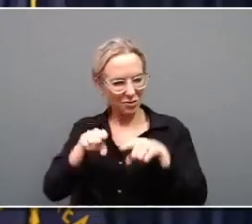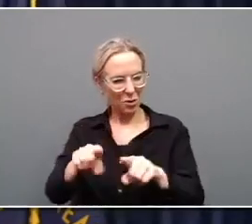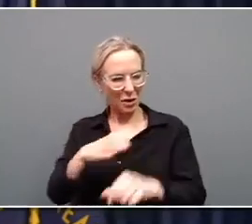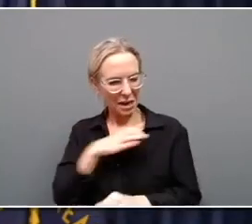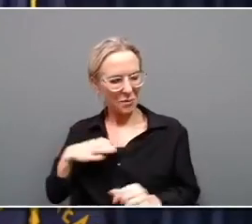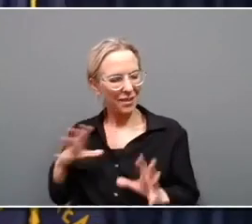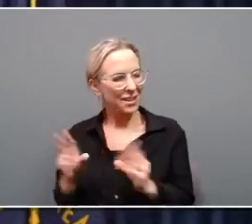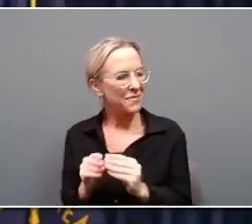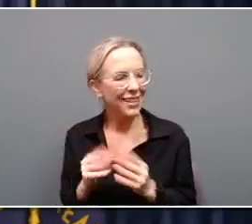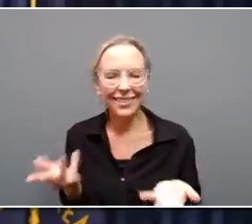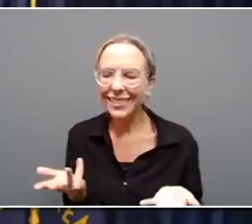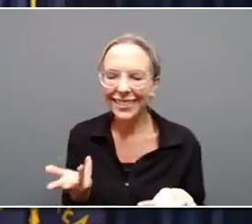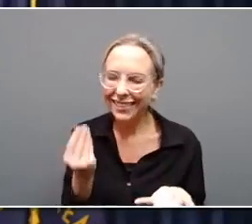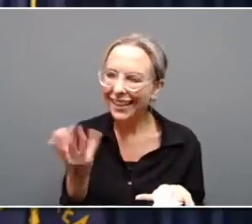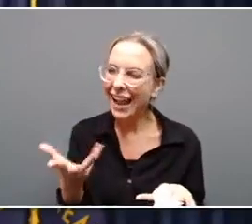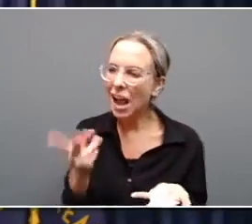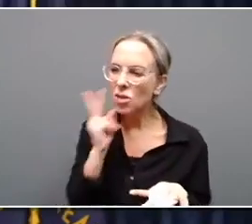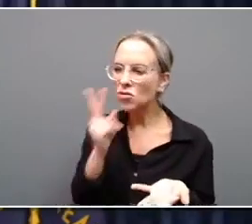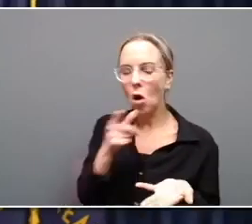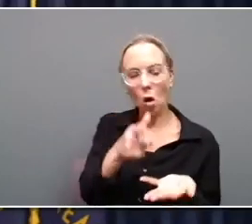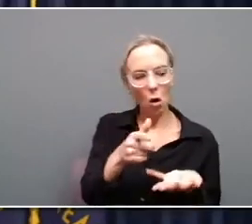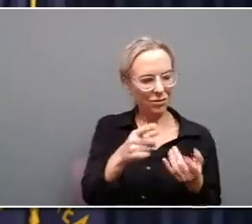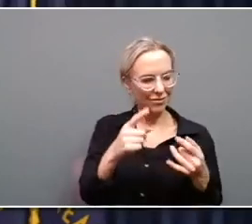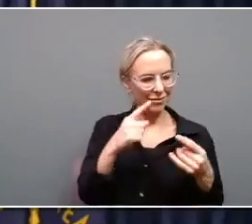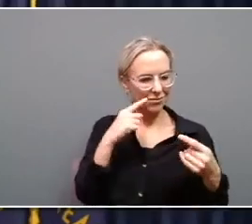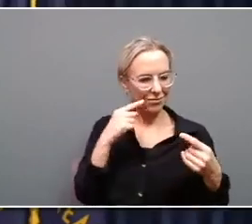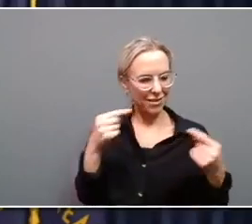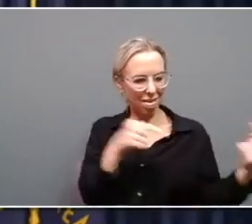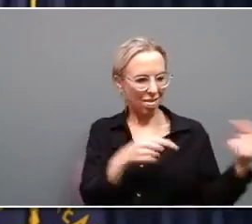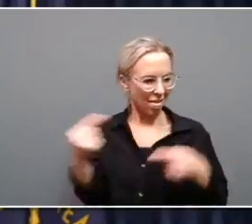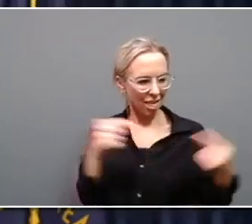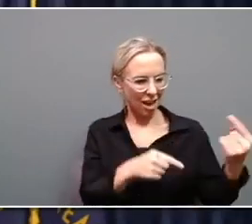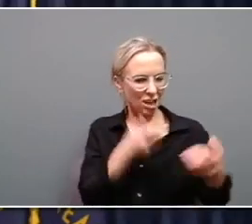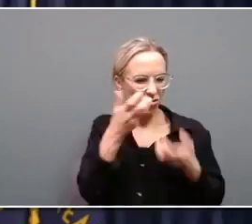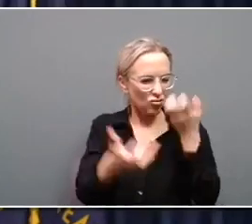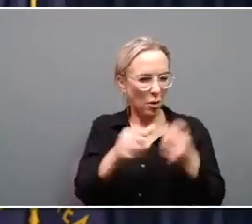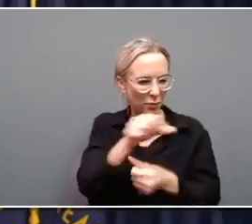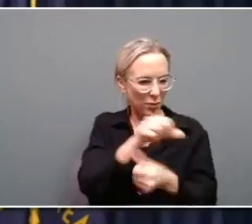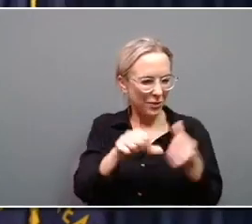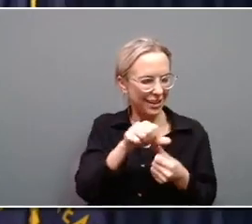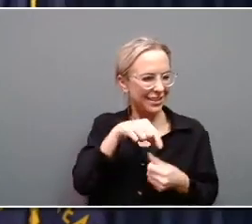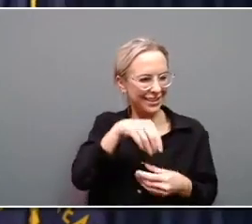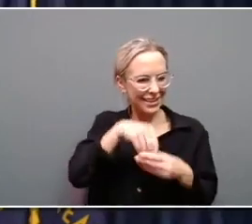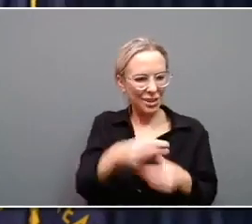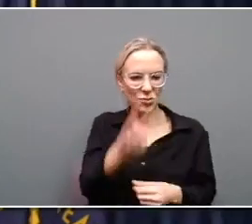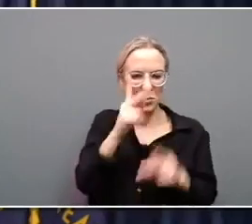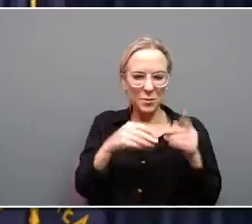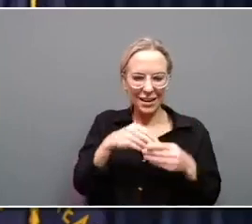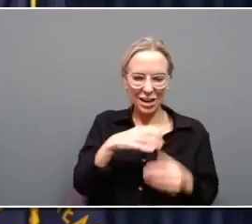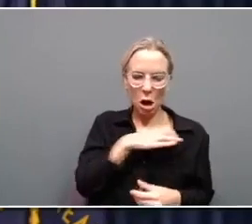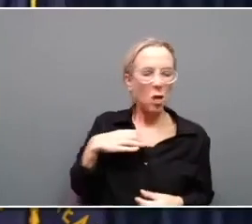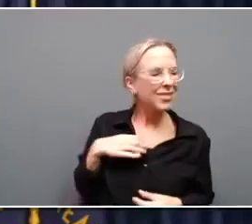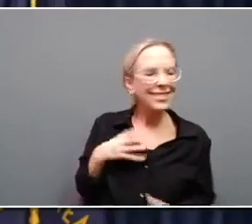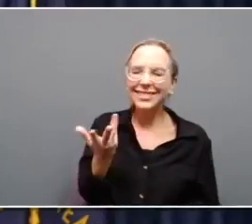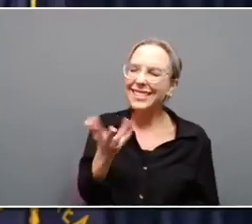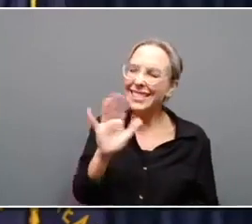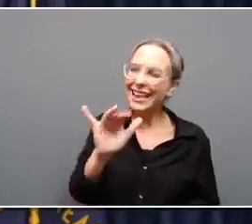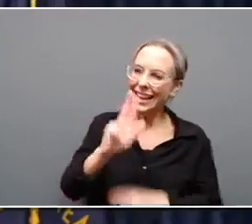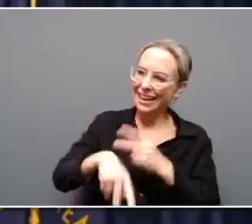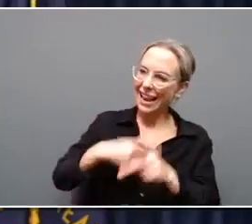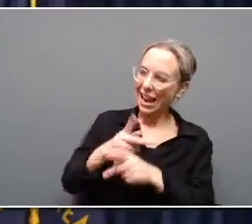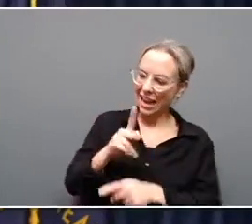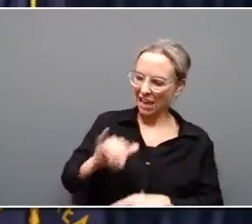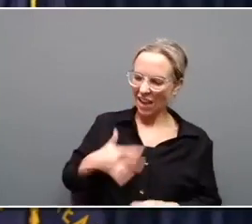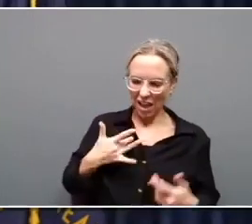saw another exchange shouting between two folks in Congress. That's the type of stuff that gets most Kentuckians fired at